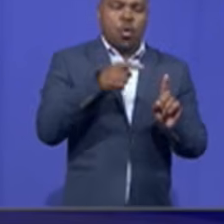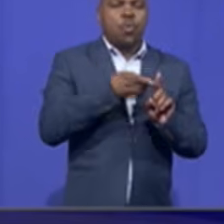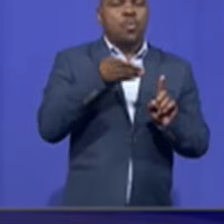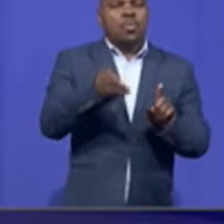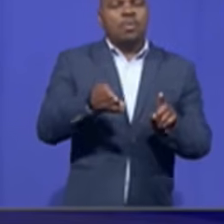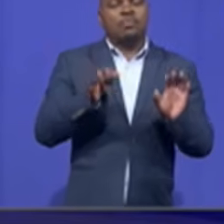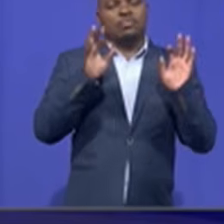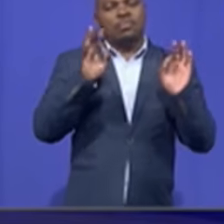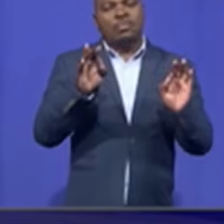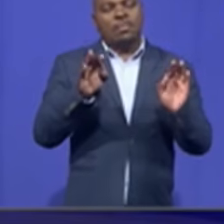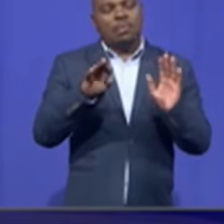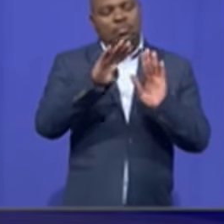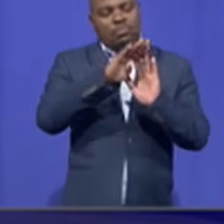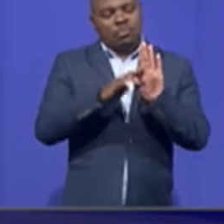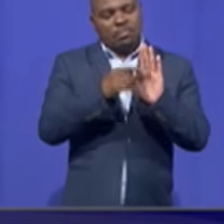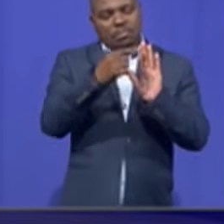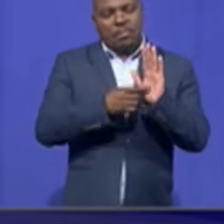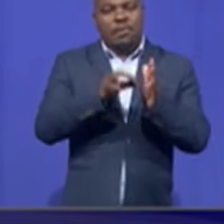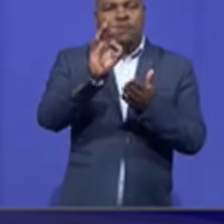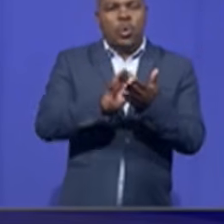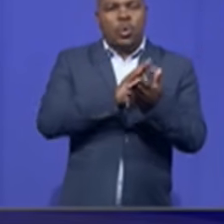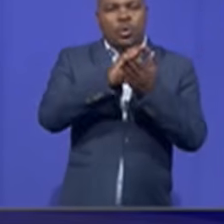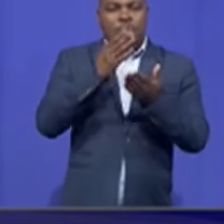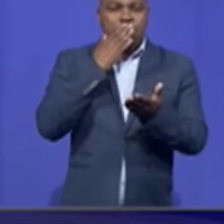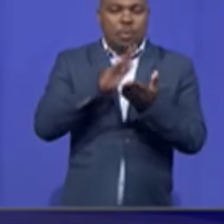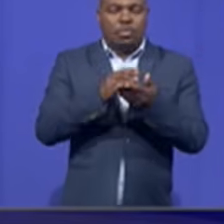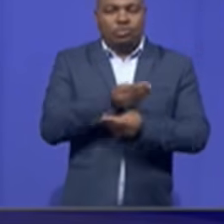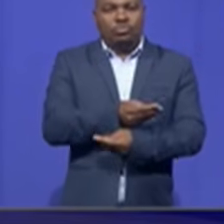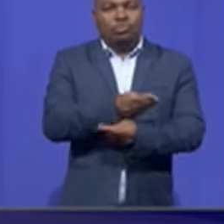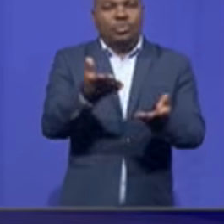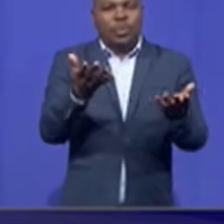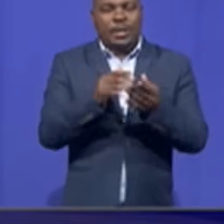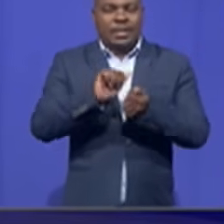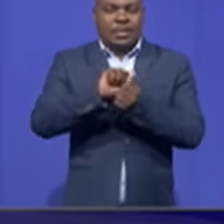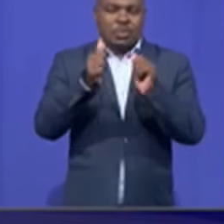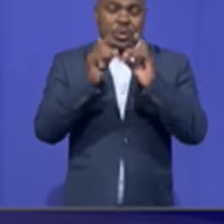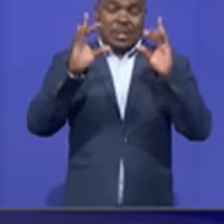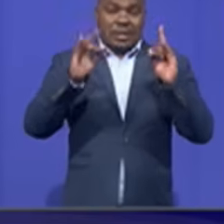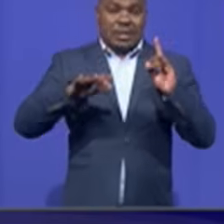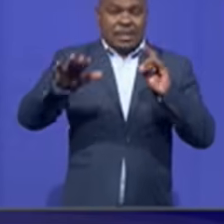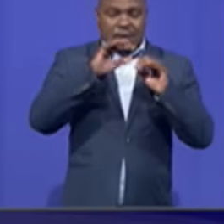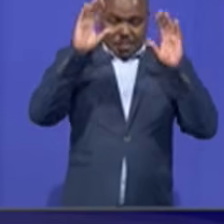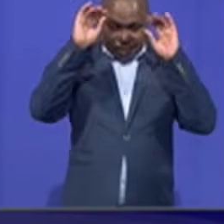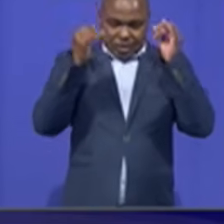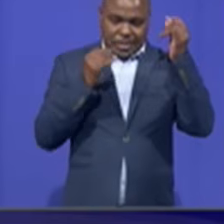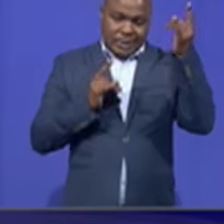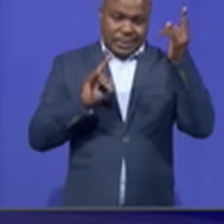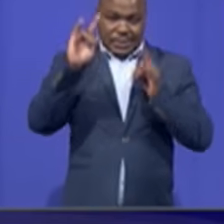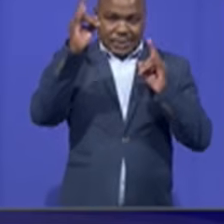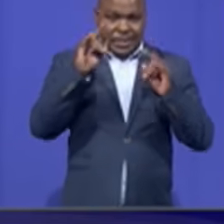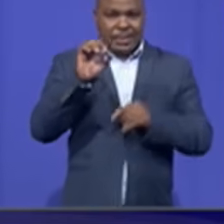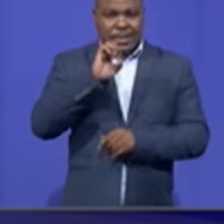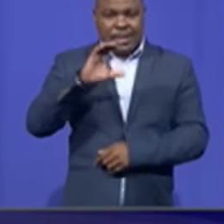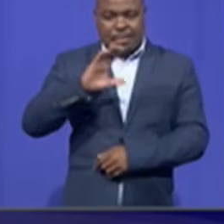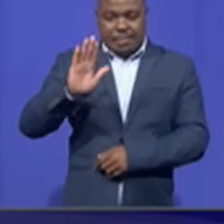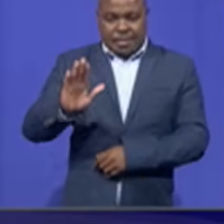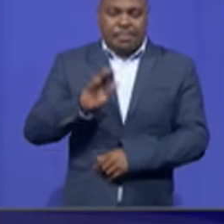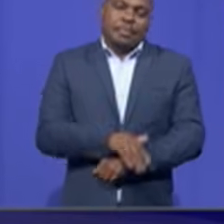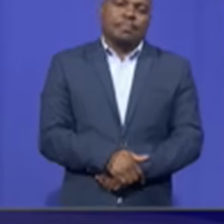ya tlhomosemmuso ya lekwalo la ditsholofetso la lekoko kwa lebaleng la metshameko la Buffalo City kwa Kugongwo City kwa